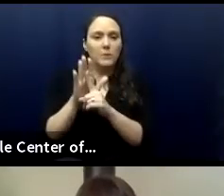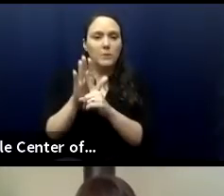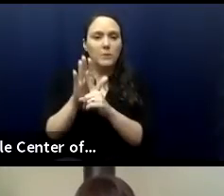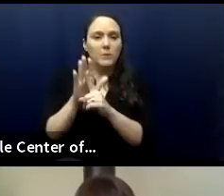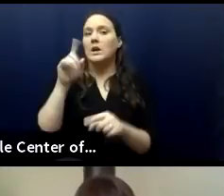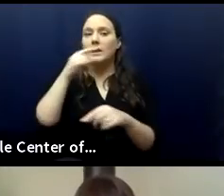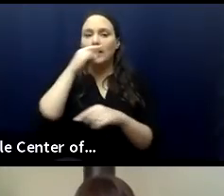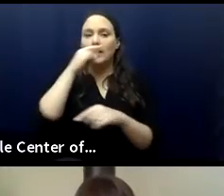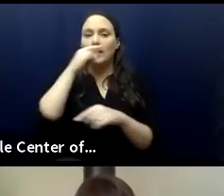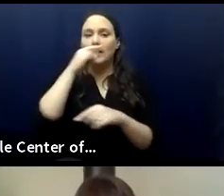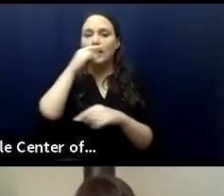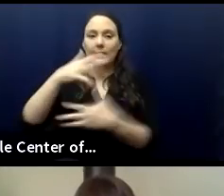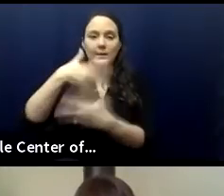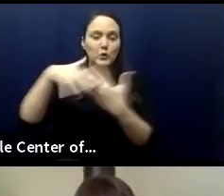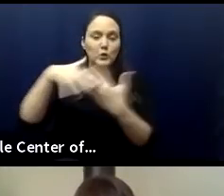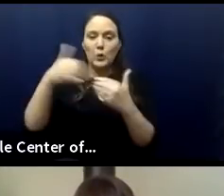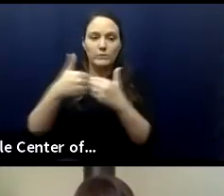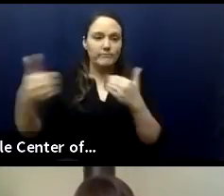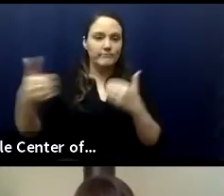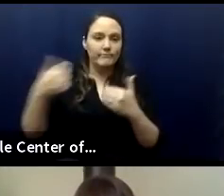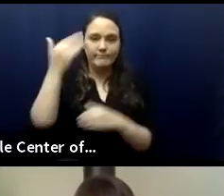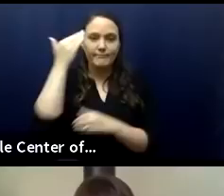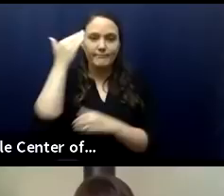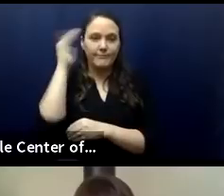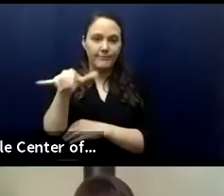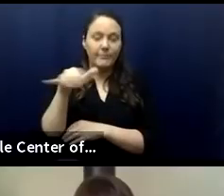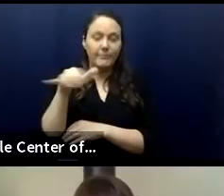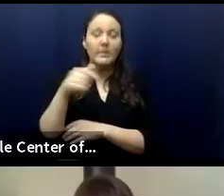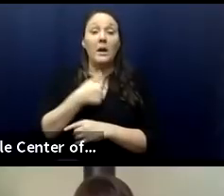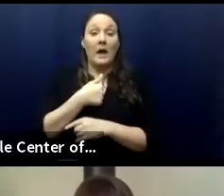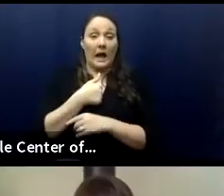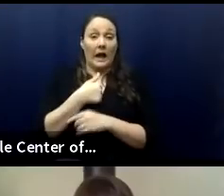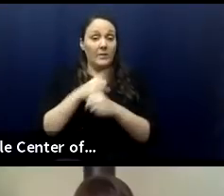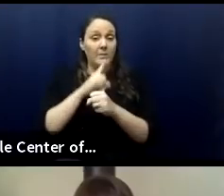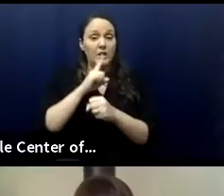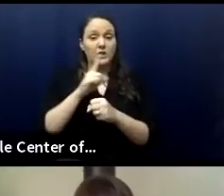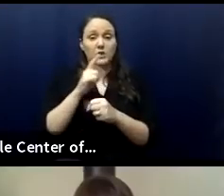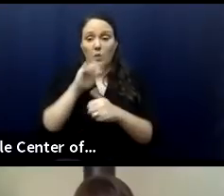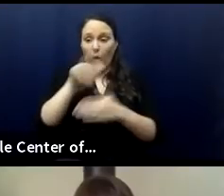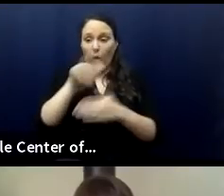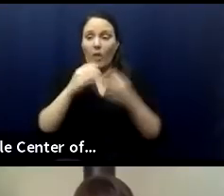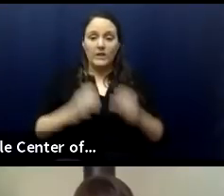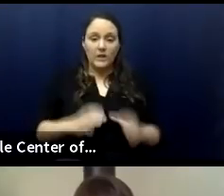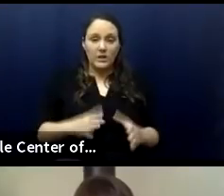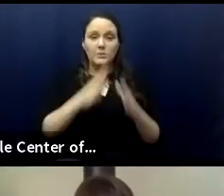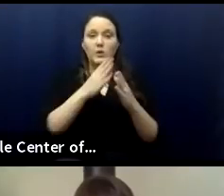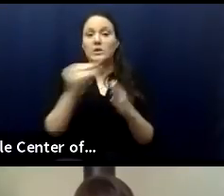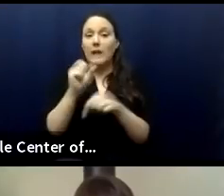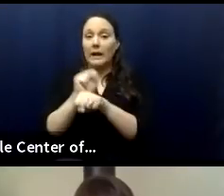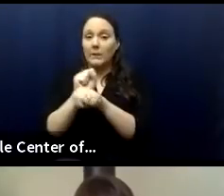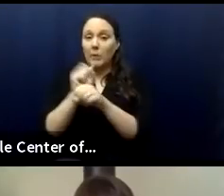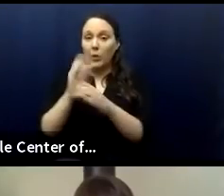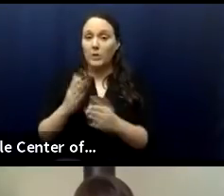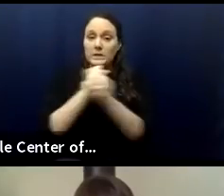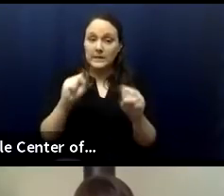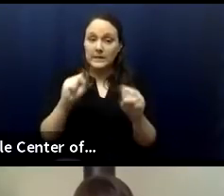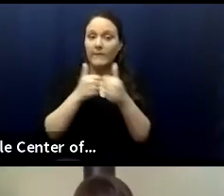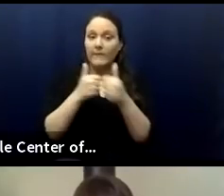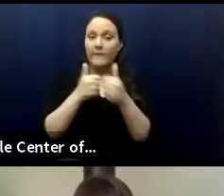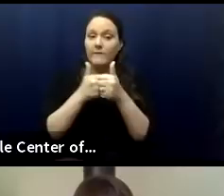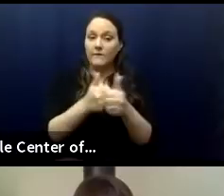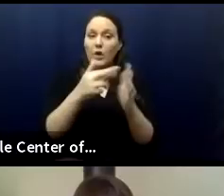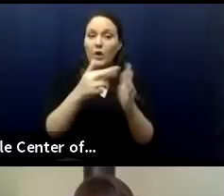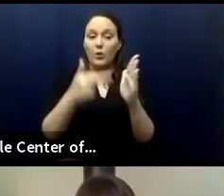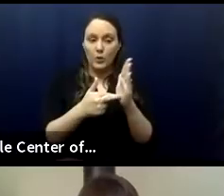know this. Me personally, I've done everything possible to make sure my patrons and employees stay safe and follow the rules. I'm sure every